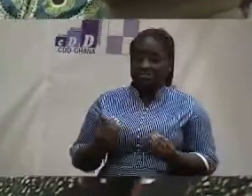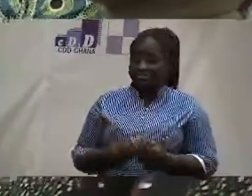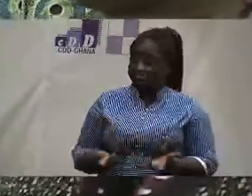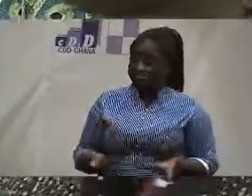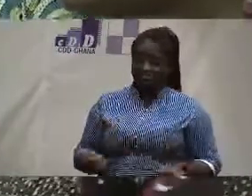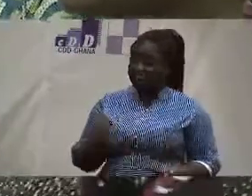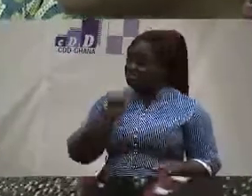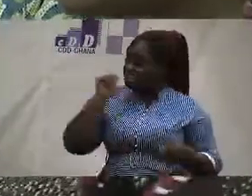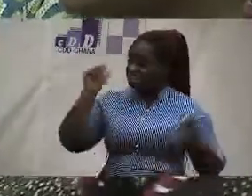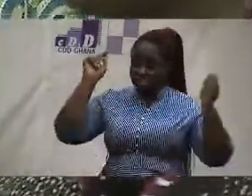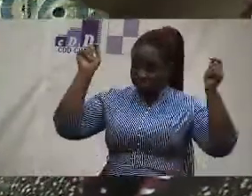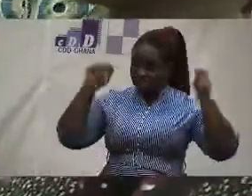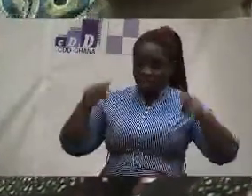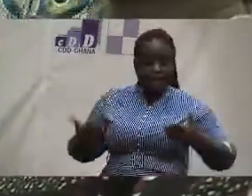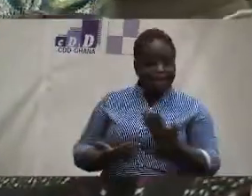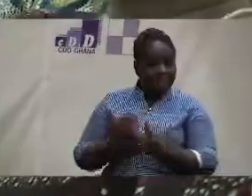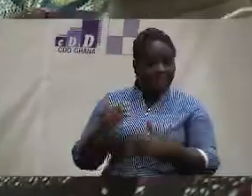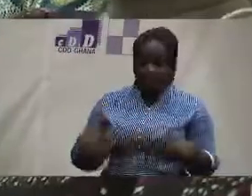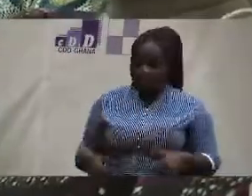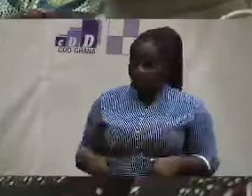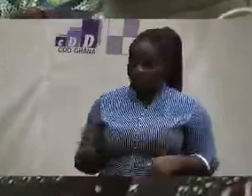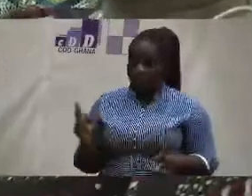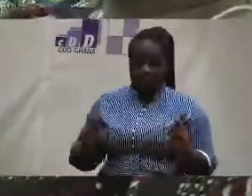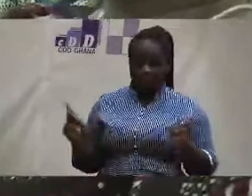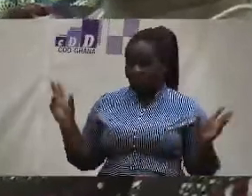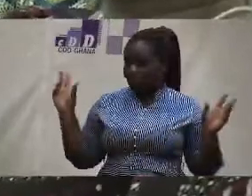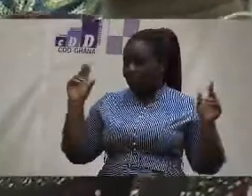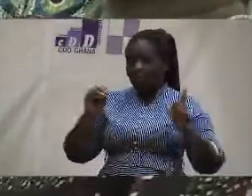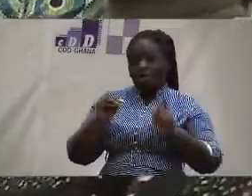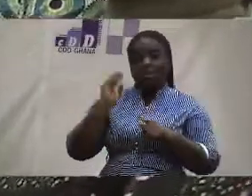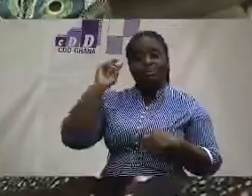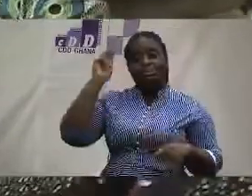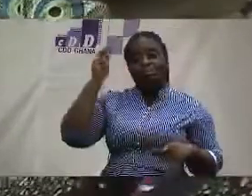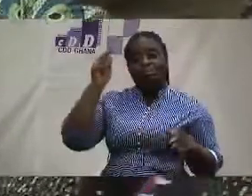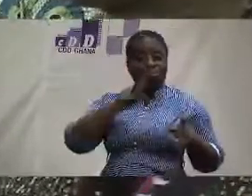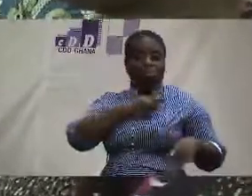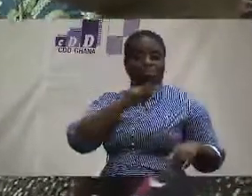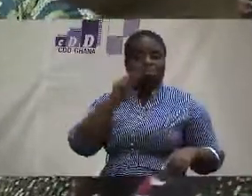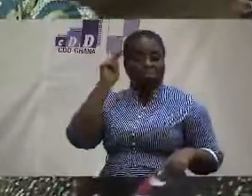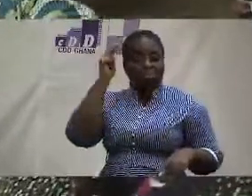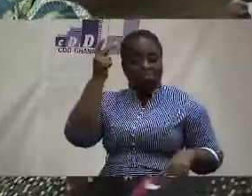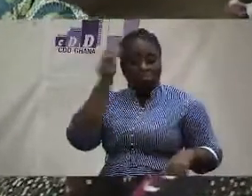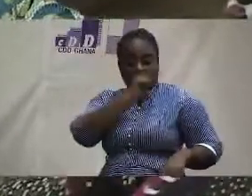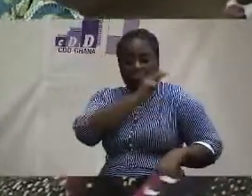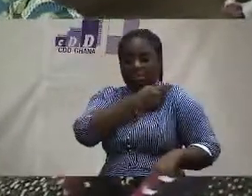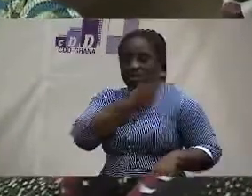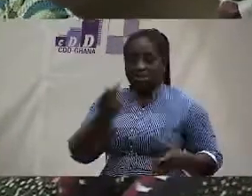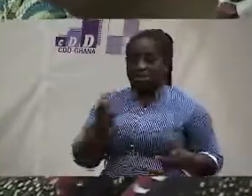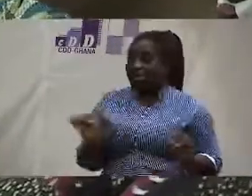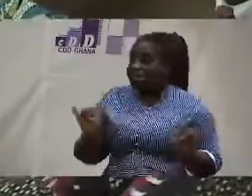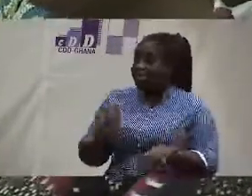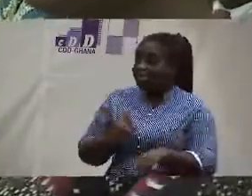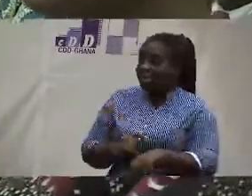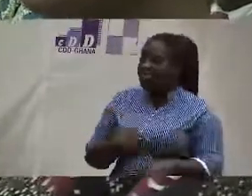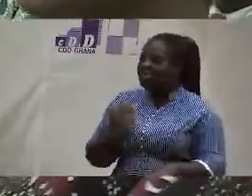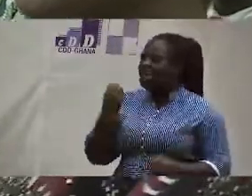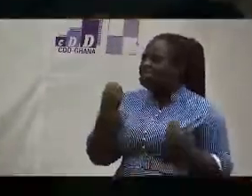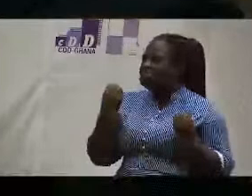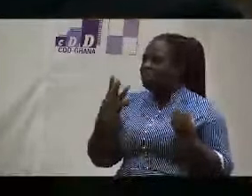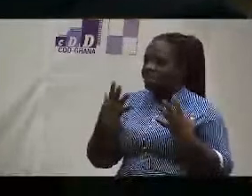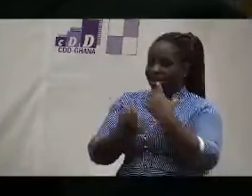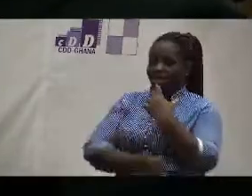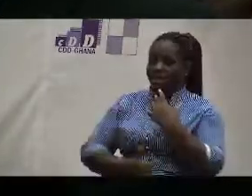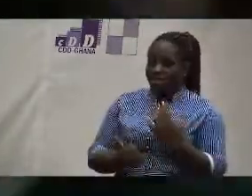a protest by young people on police brutality. And at the same time, you'll find many countries are